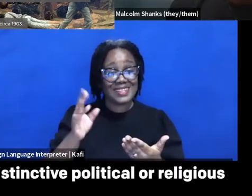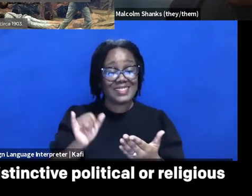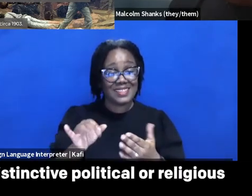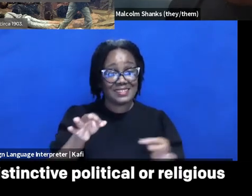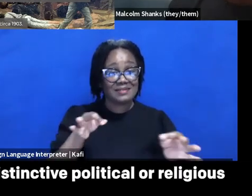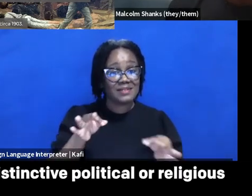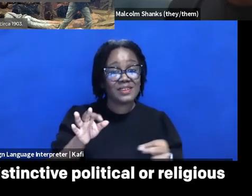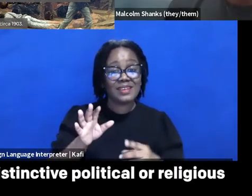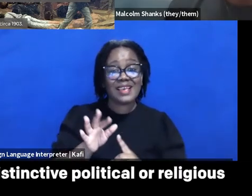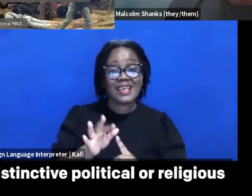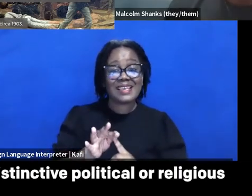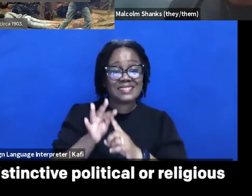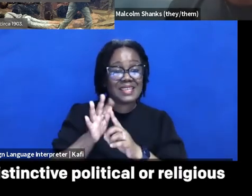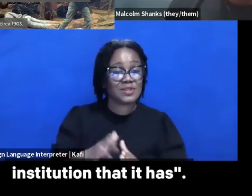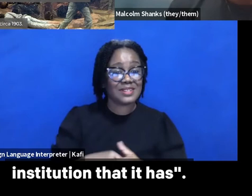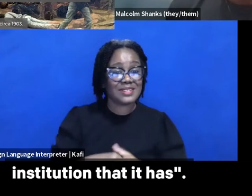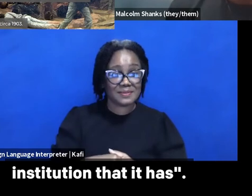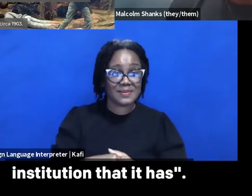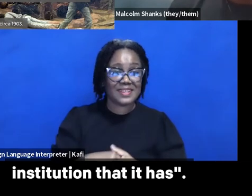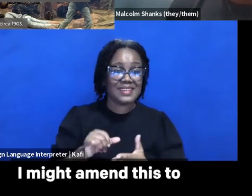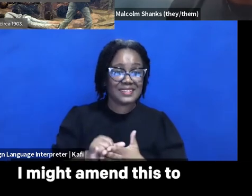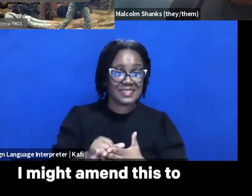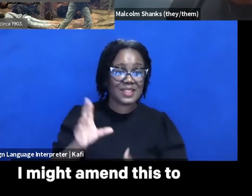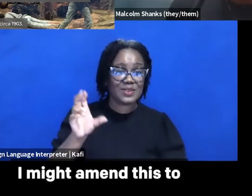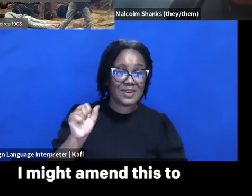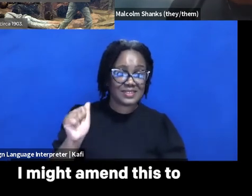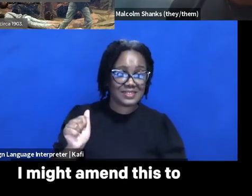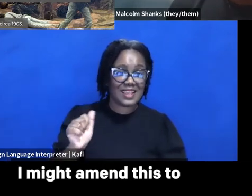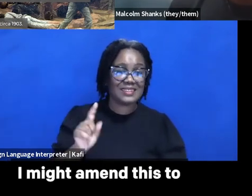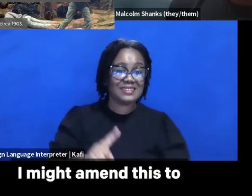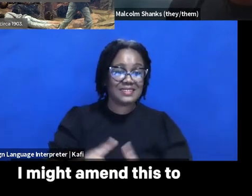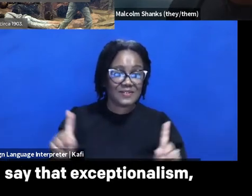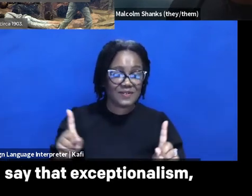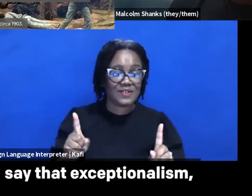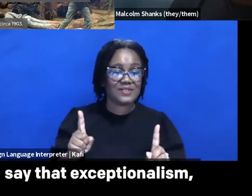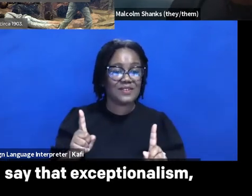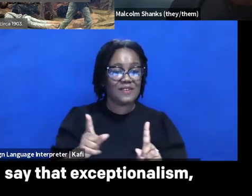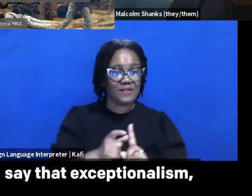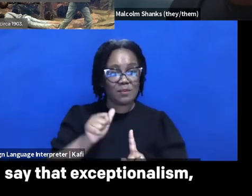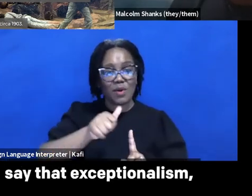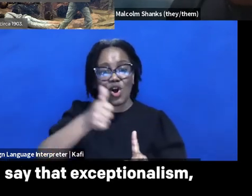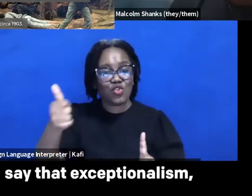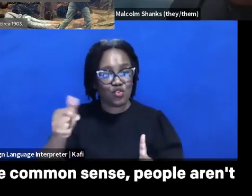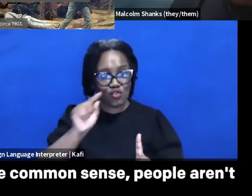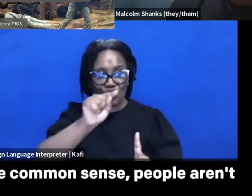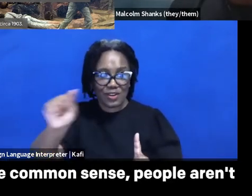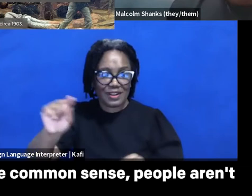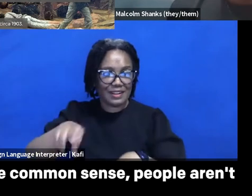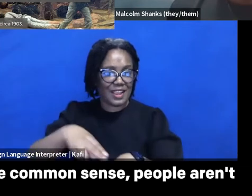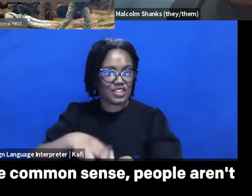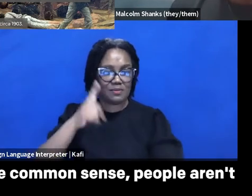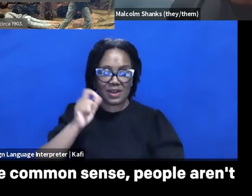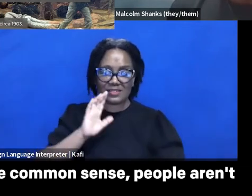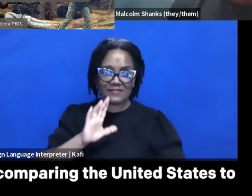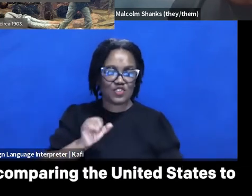any distinctive or political or religious institutions that it has. I might amend this to say that exceptionalism in the common